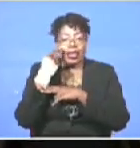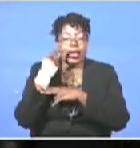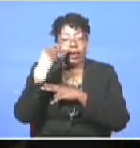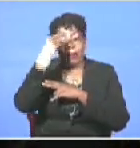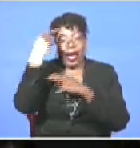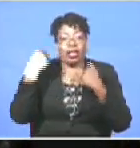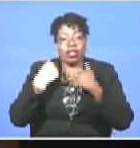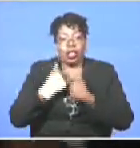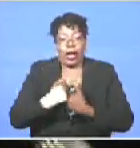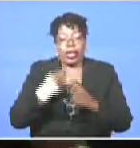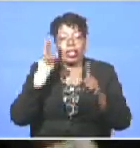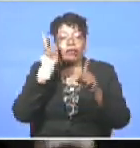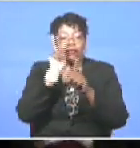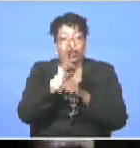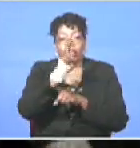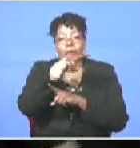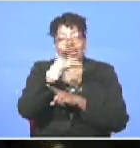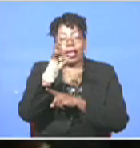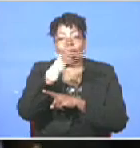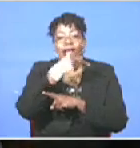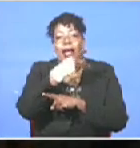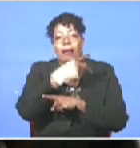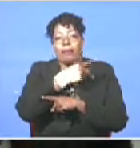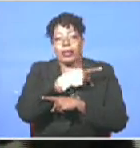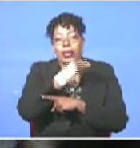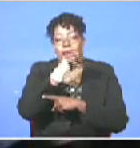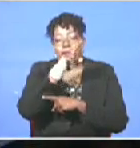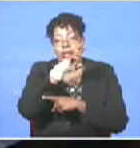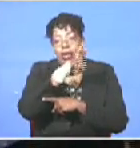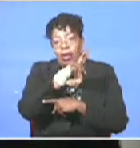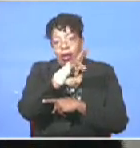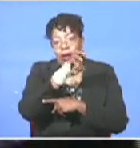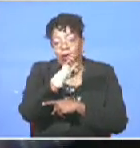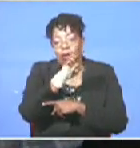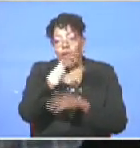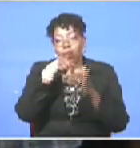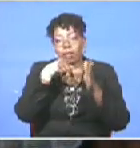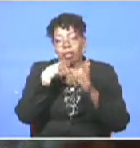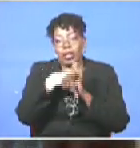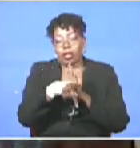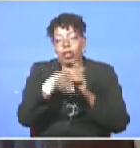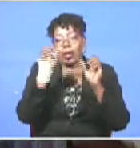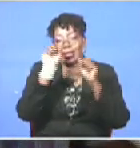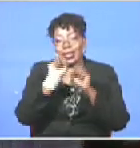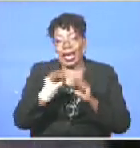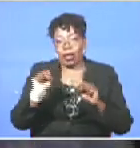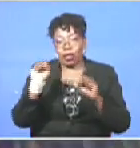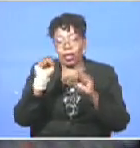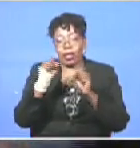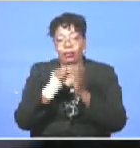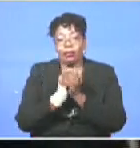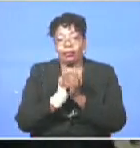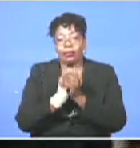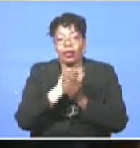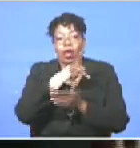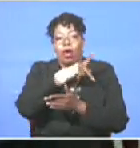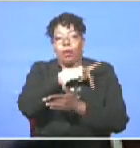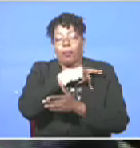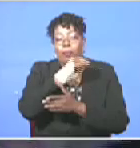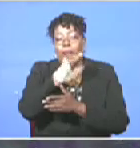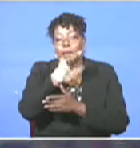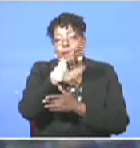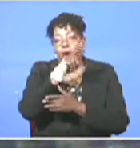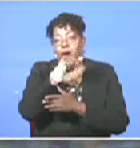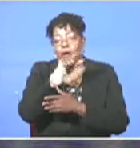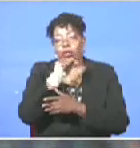alleged victim, 27-year-old Pierre, was shot and killed last Saturday on Fritz Lane. Paul was not required to enter a plea.